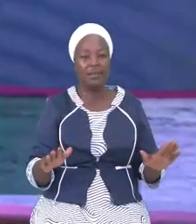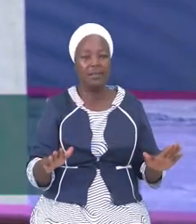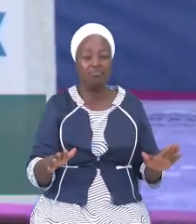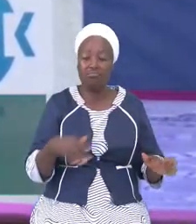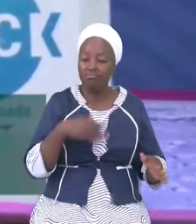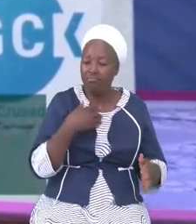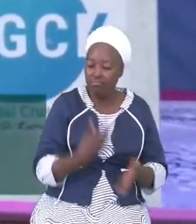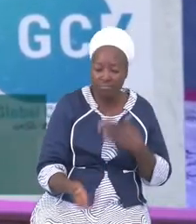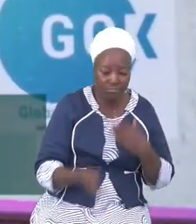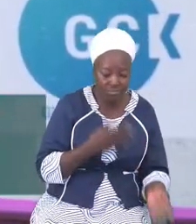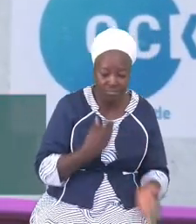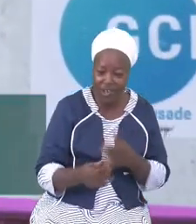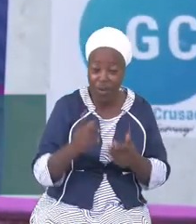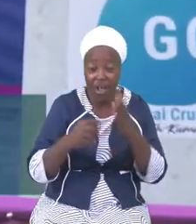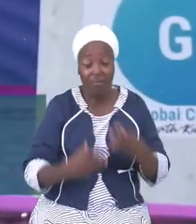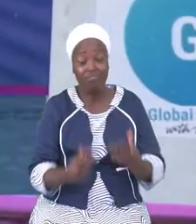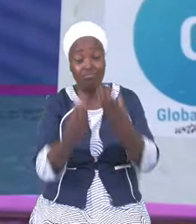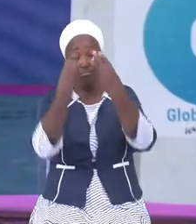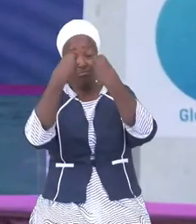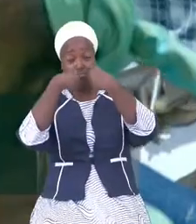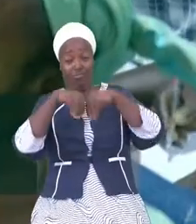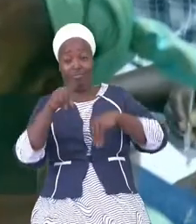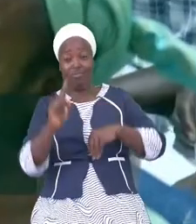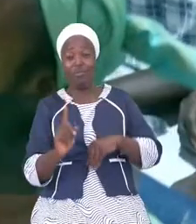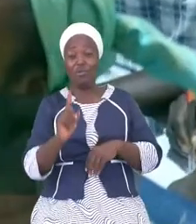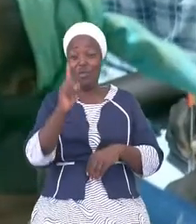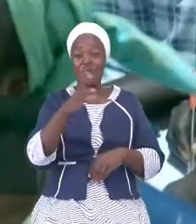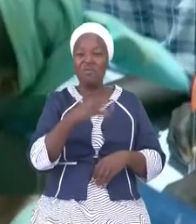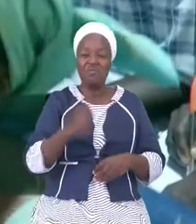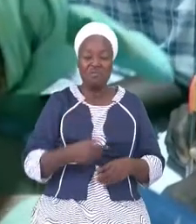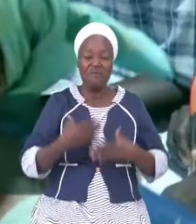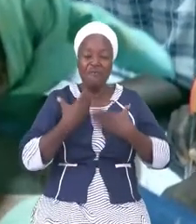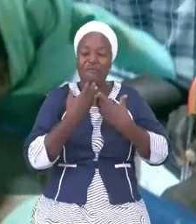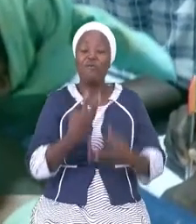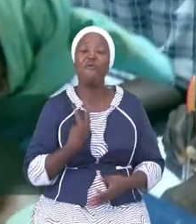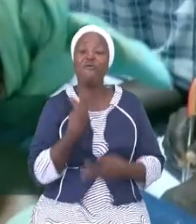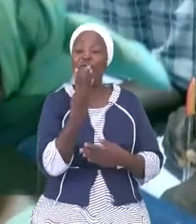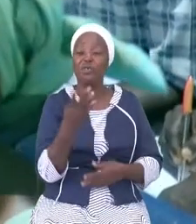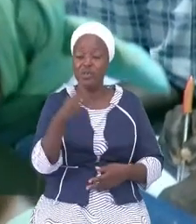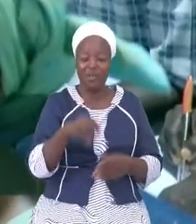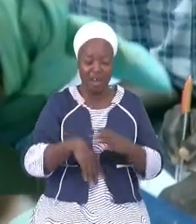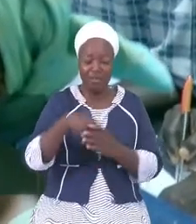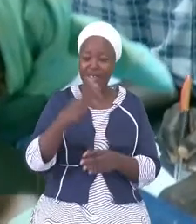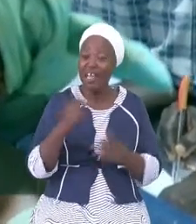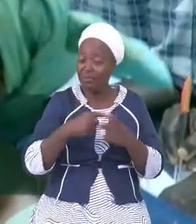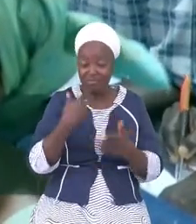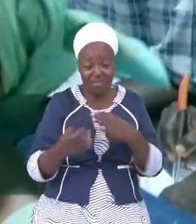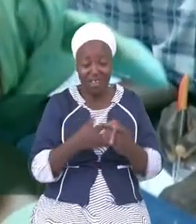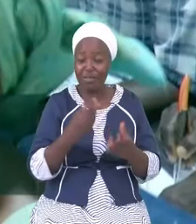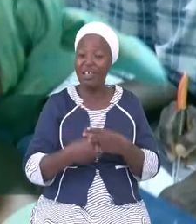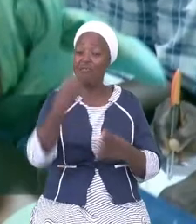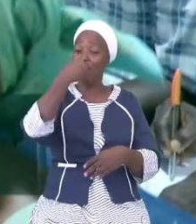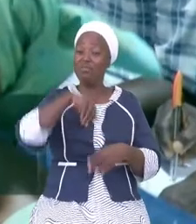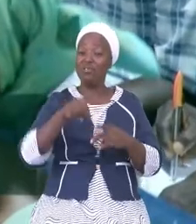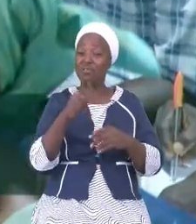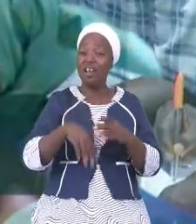has swallowed you up will vomit you out. Whatever has swallowed up your finance,